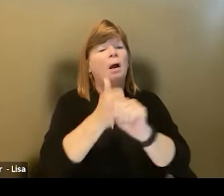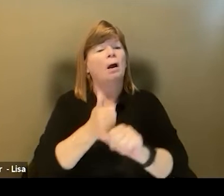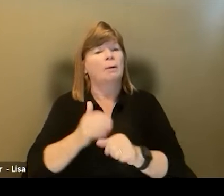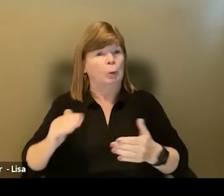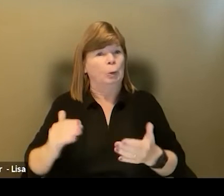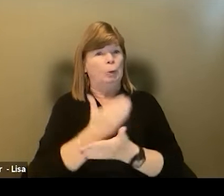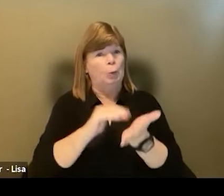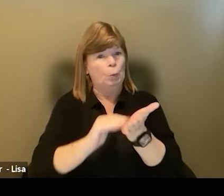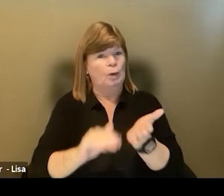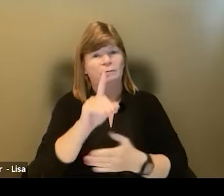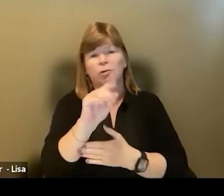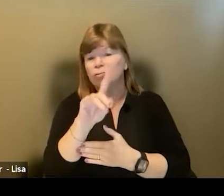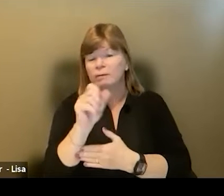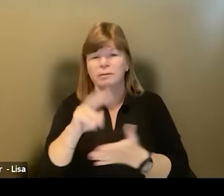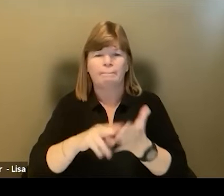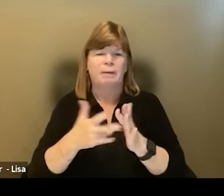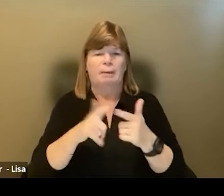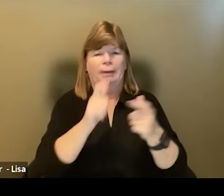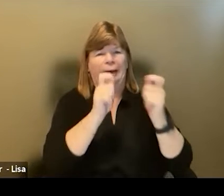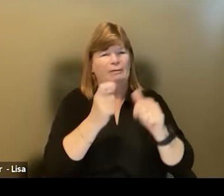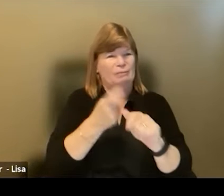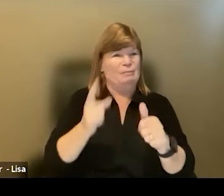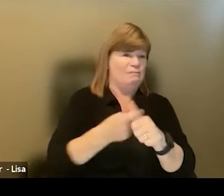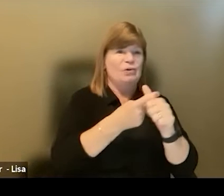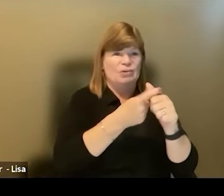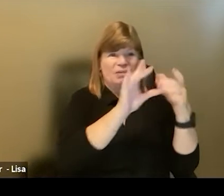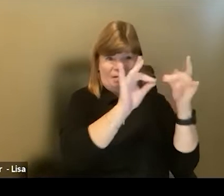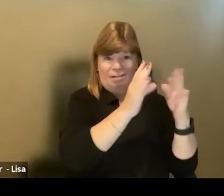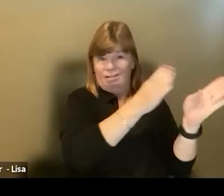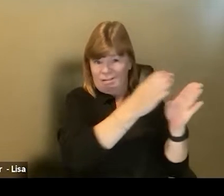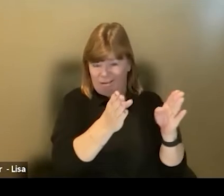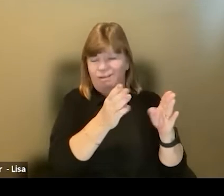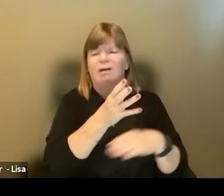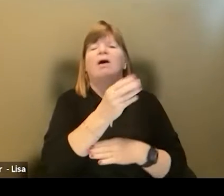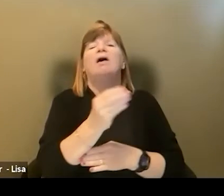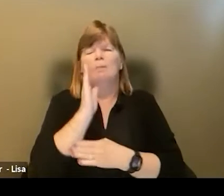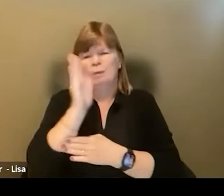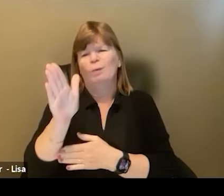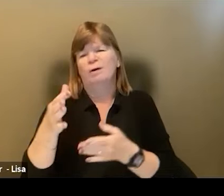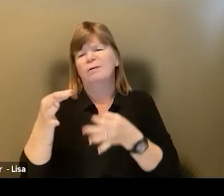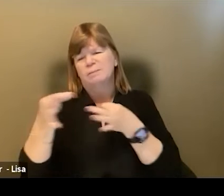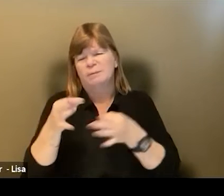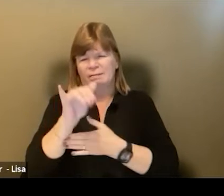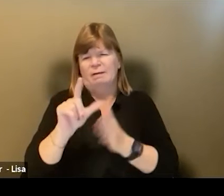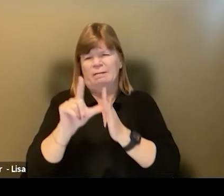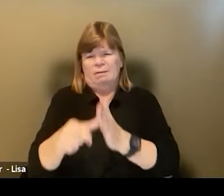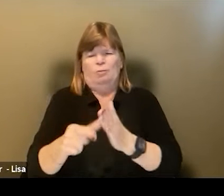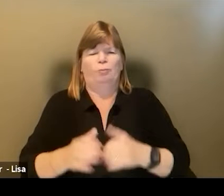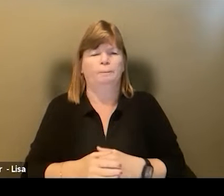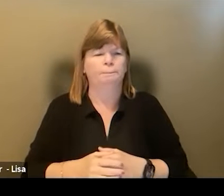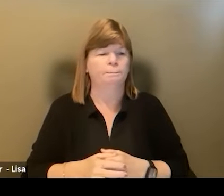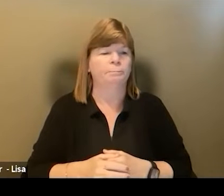waiver drafts include edits based on the first public comment period, and we will go through those later in the